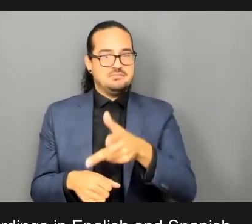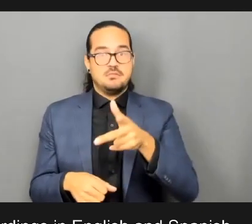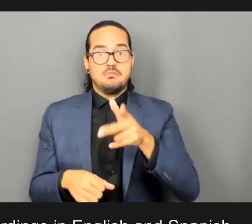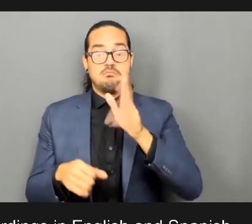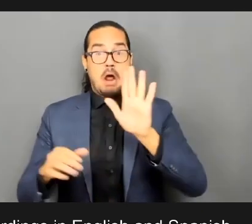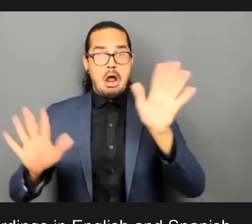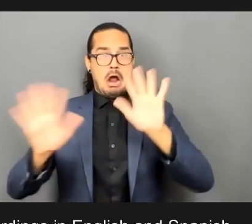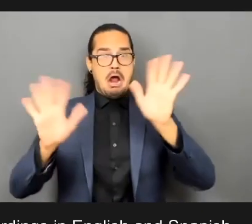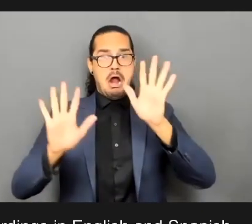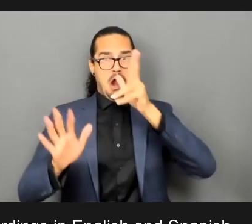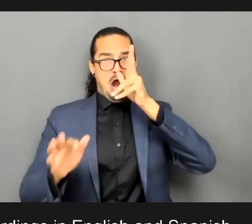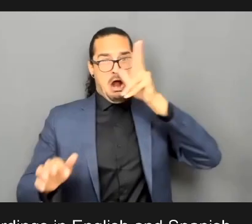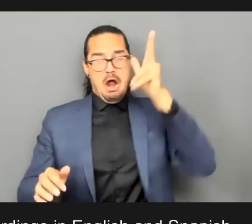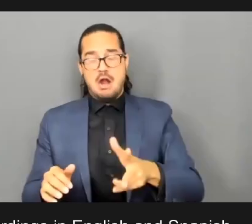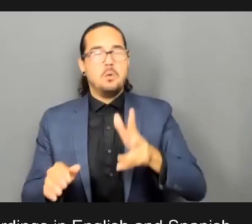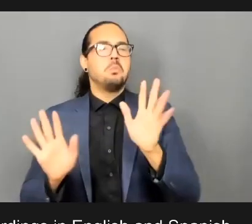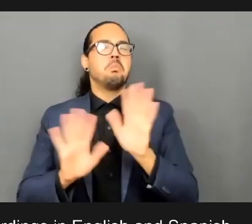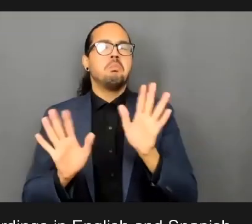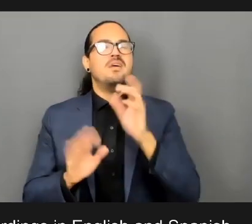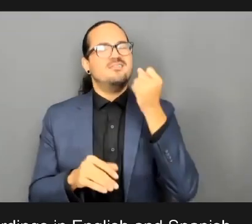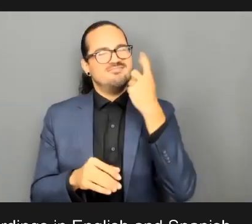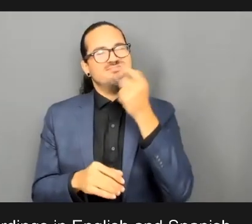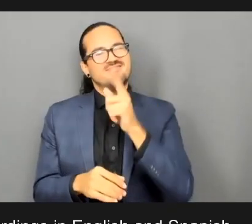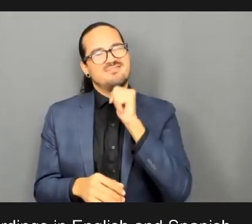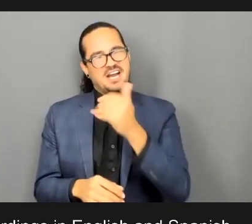across other parts of the state. Thank you.